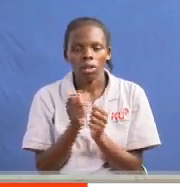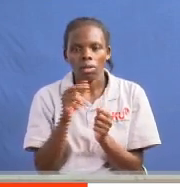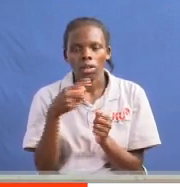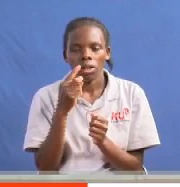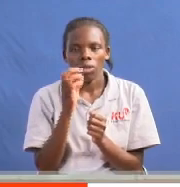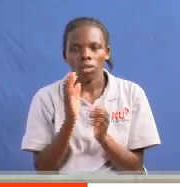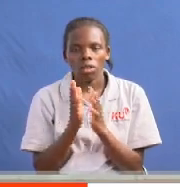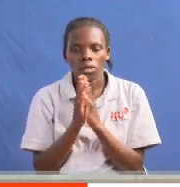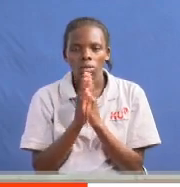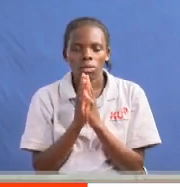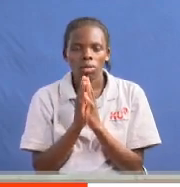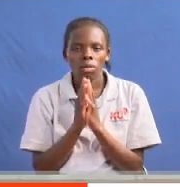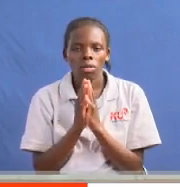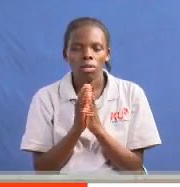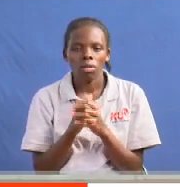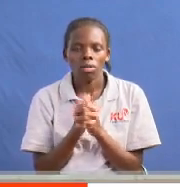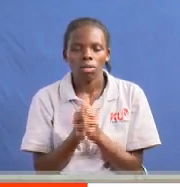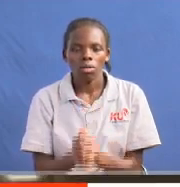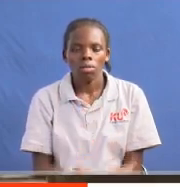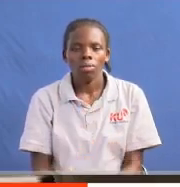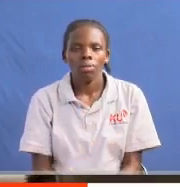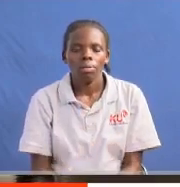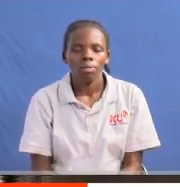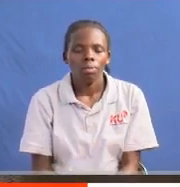details of this report.